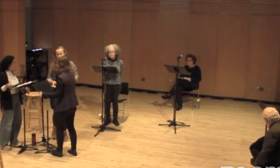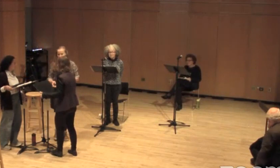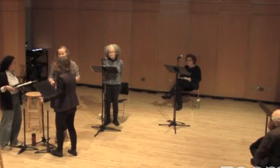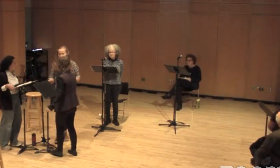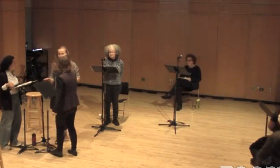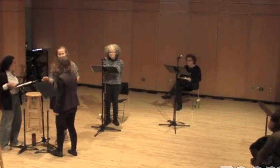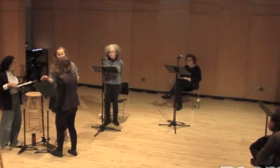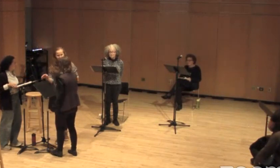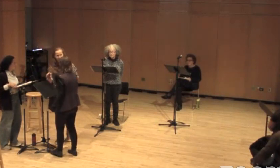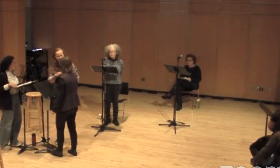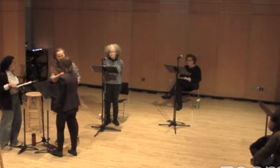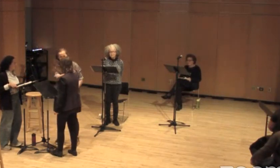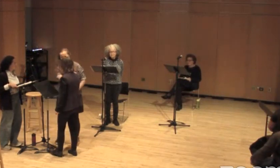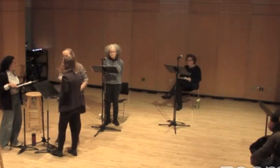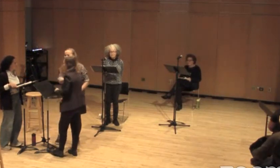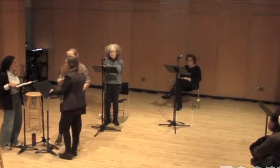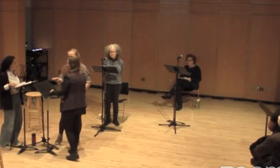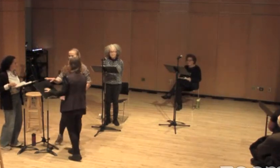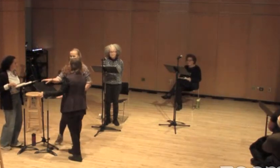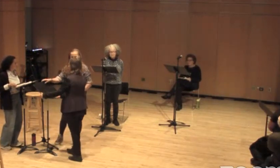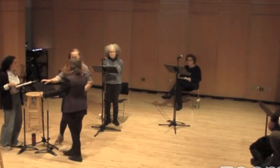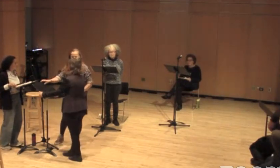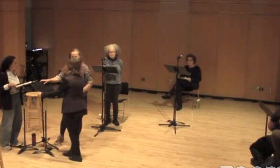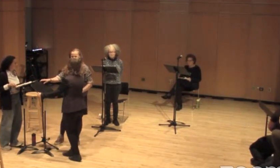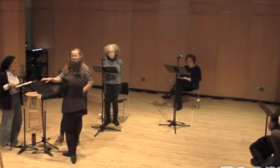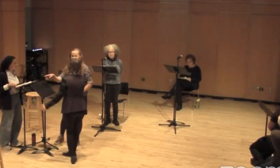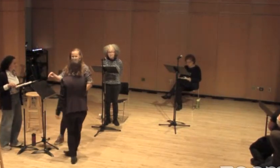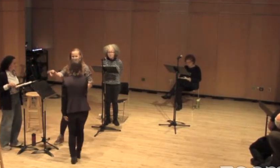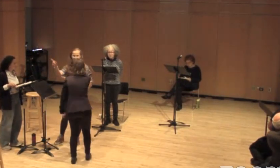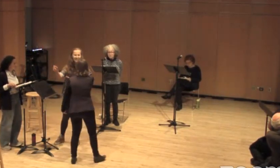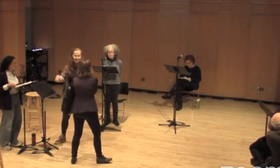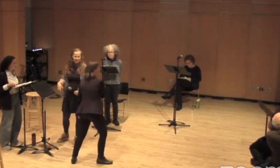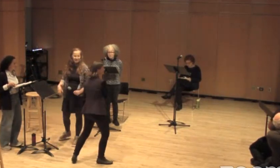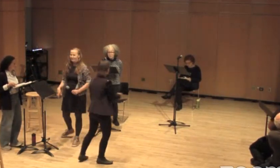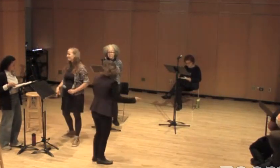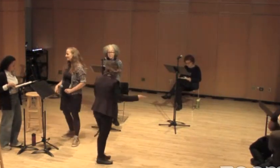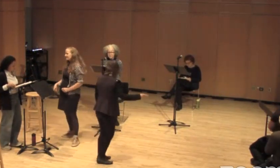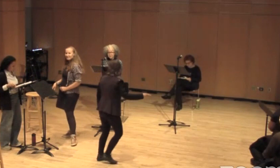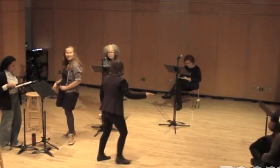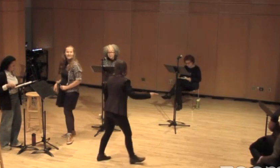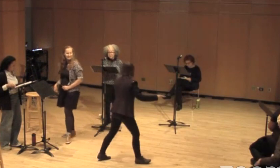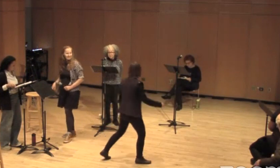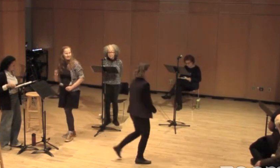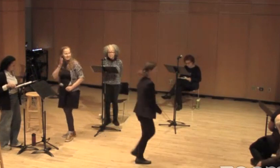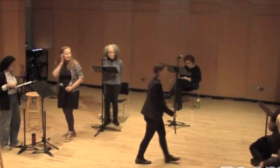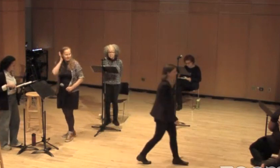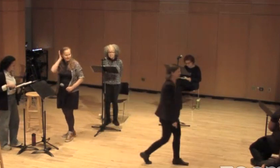do you away sorry yeah he's taking